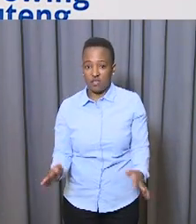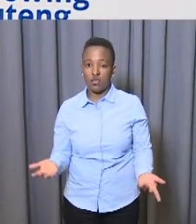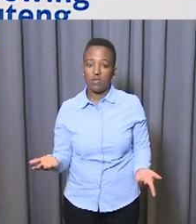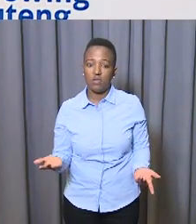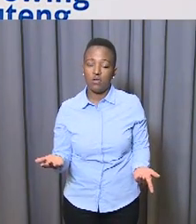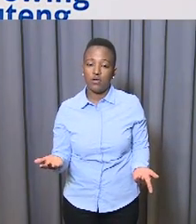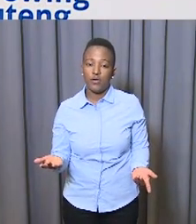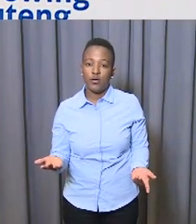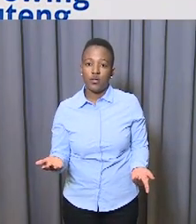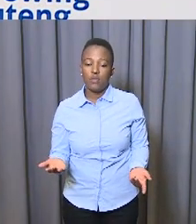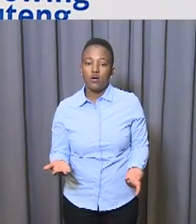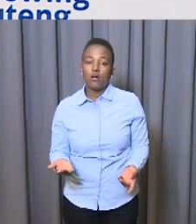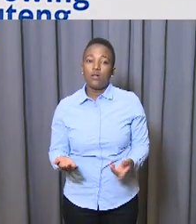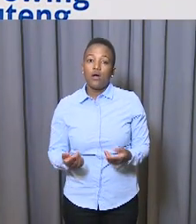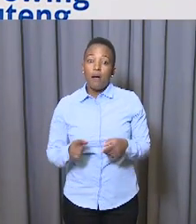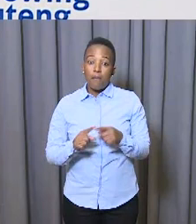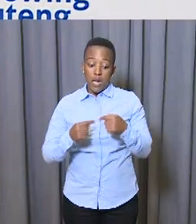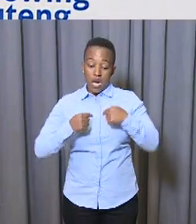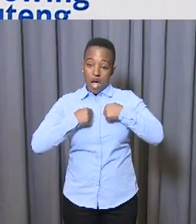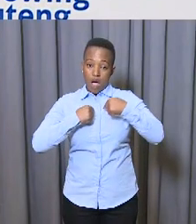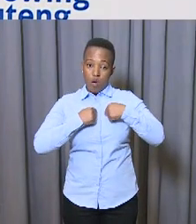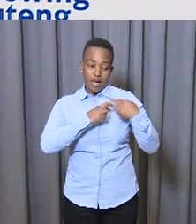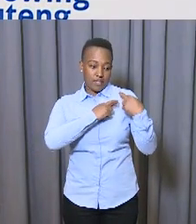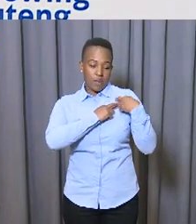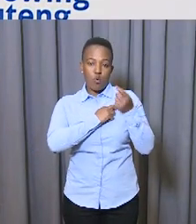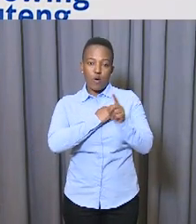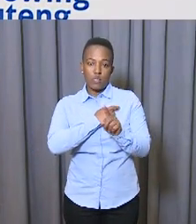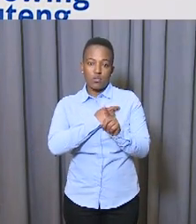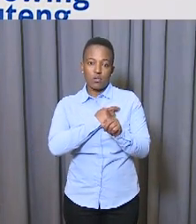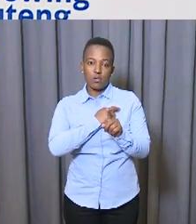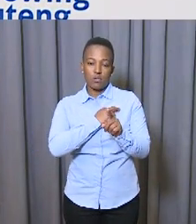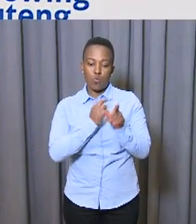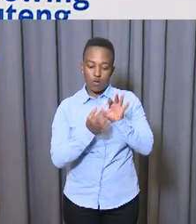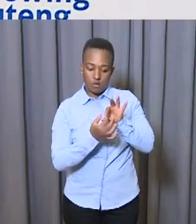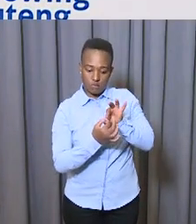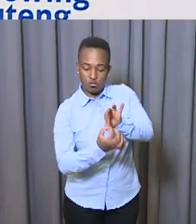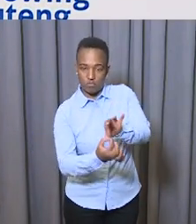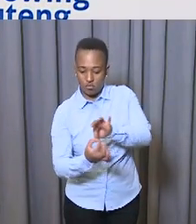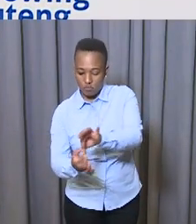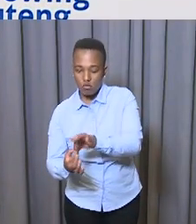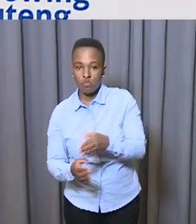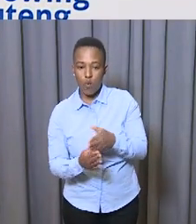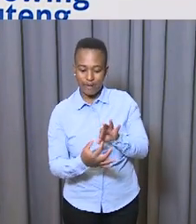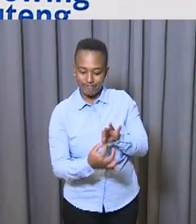And we have the responsibility to work with the people of our province.